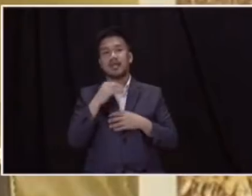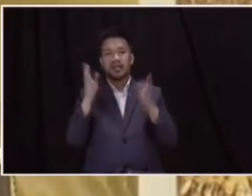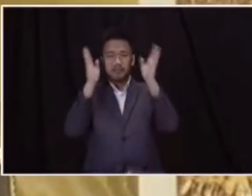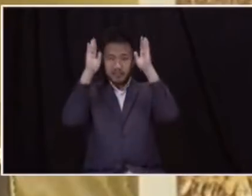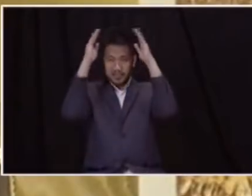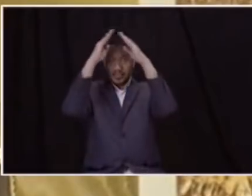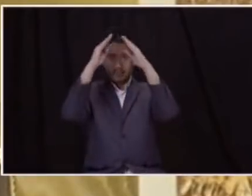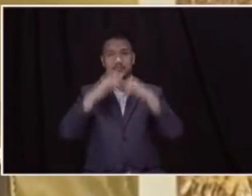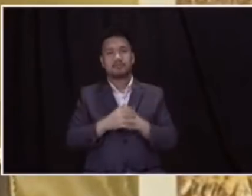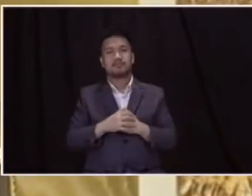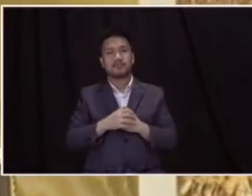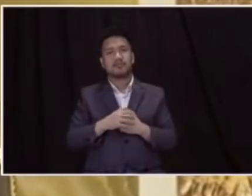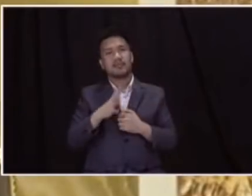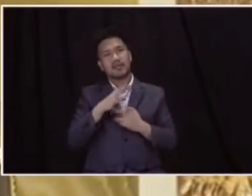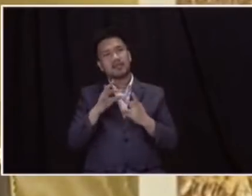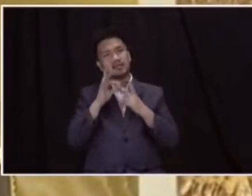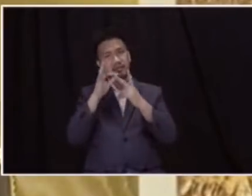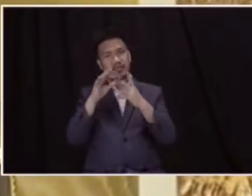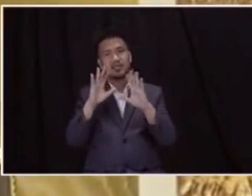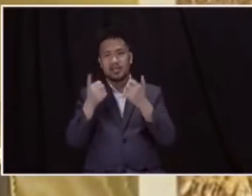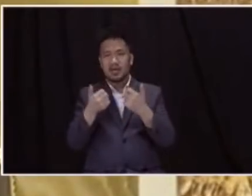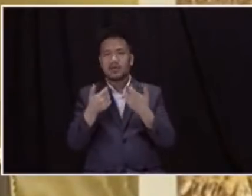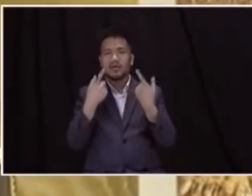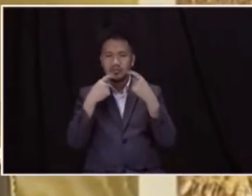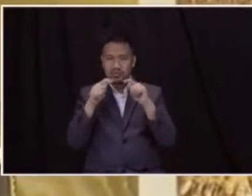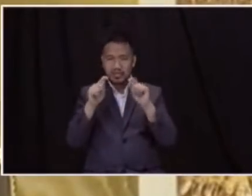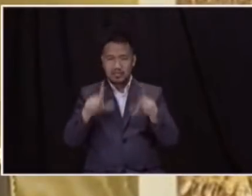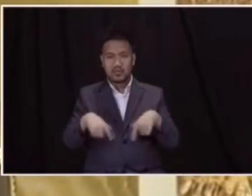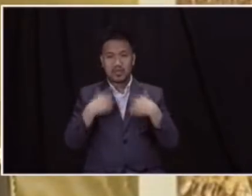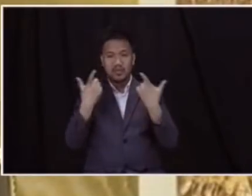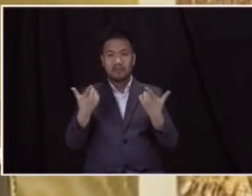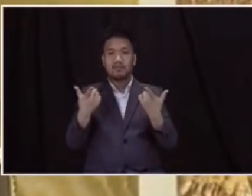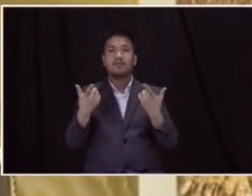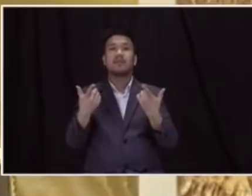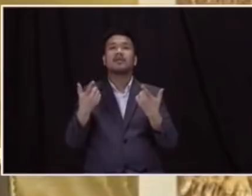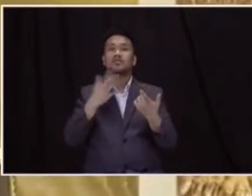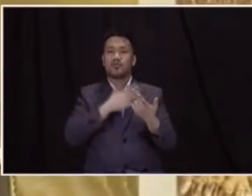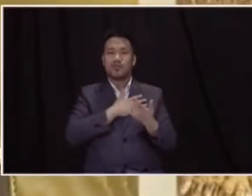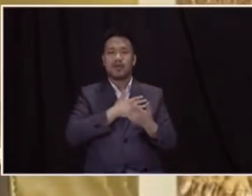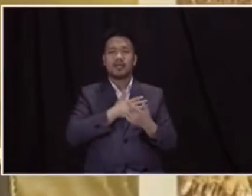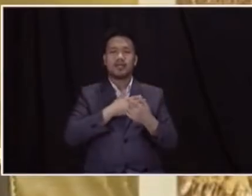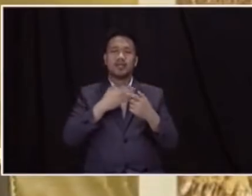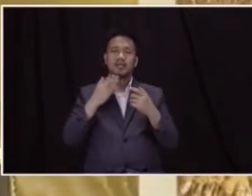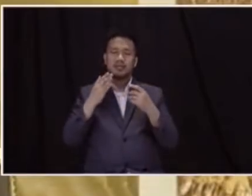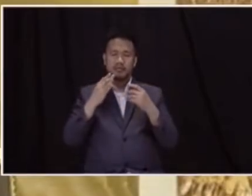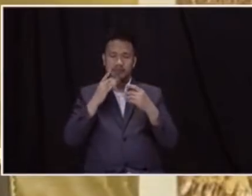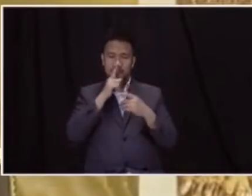bishop, and especially how I have tried to live up to my episcopal